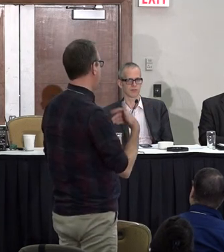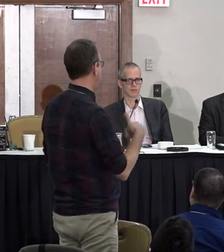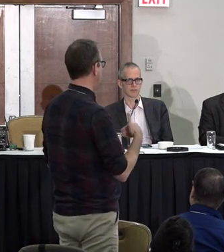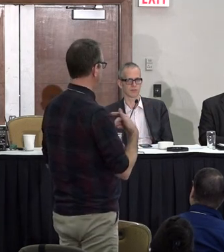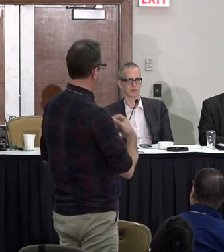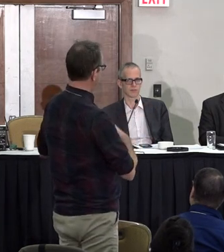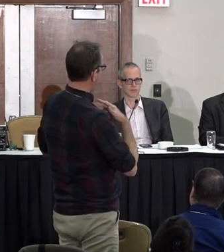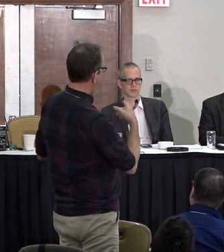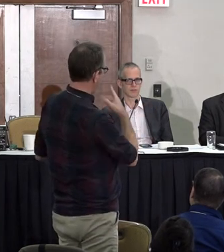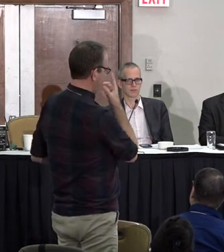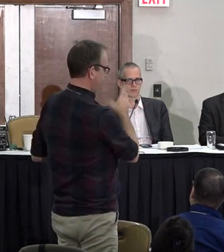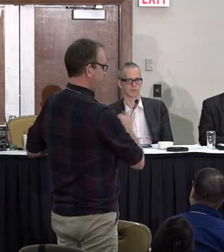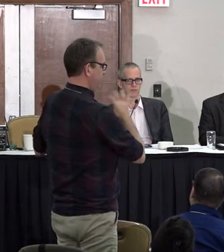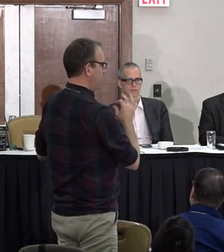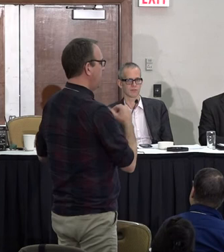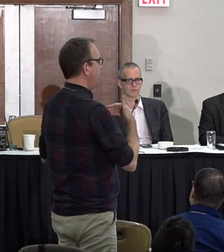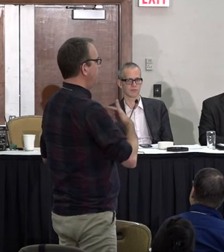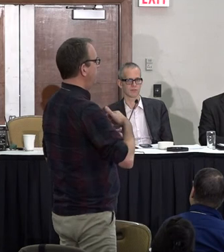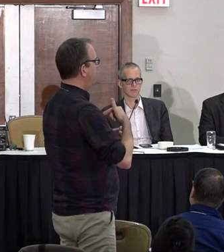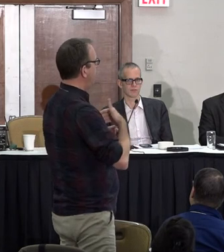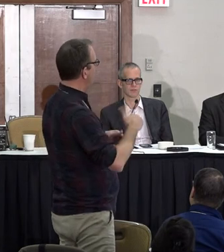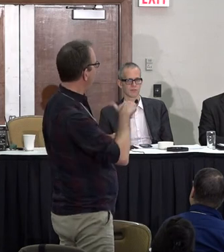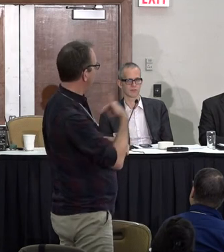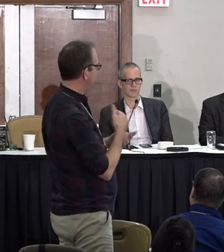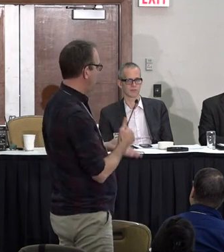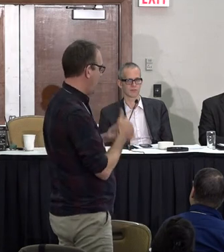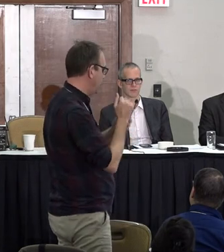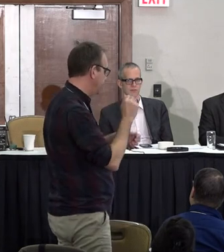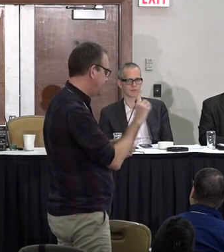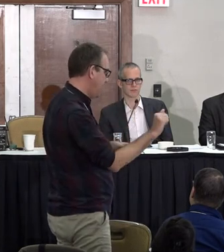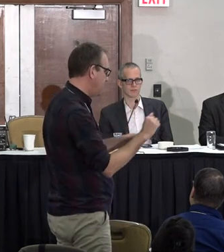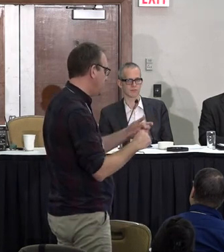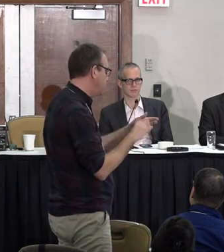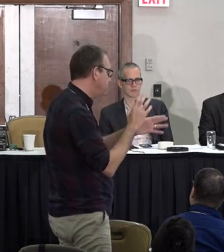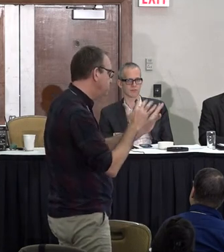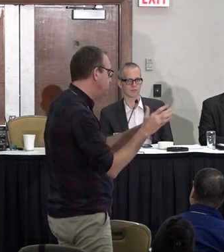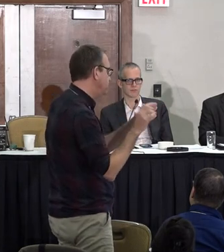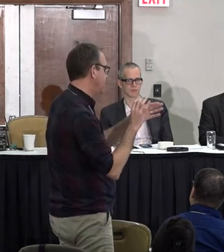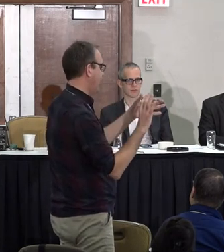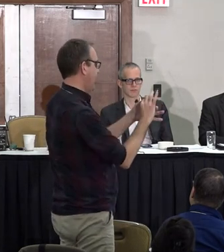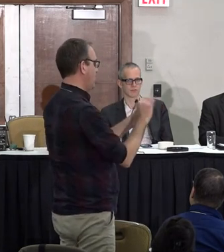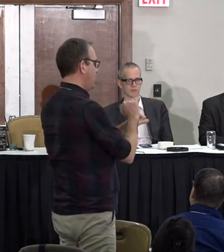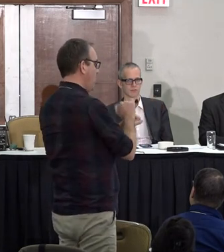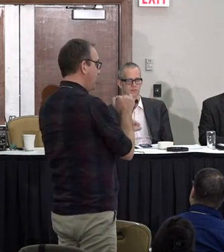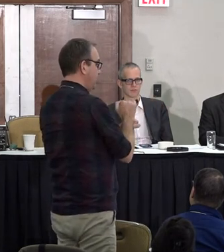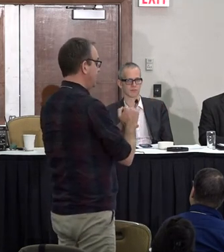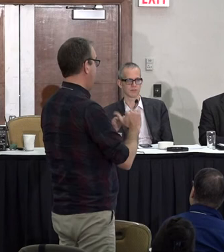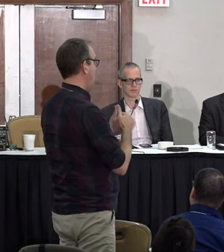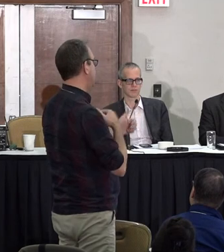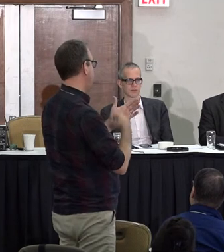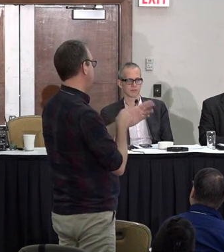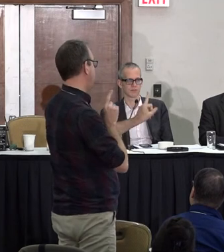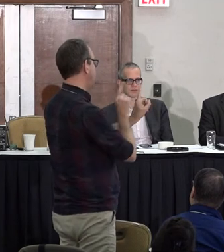David. And I've really enjoyed the inspiring stories that you have offered today, and